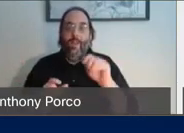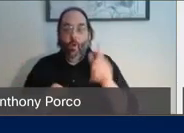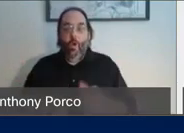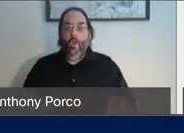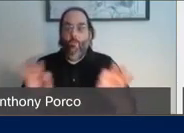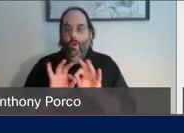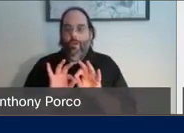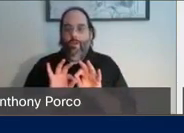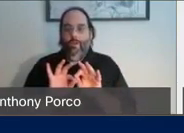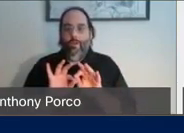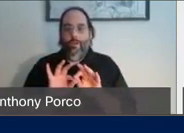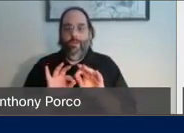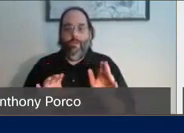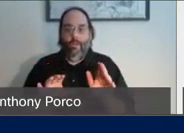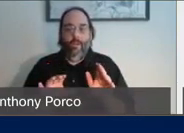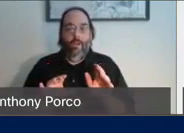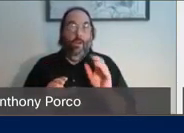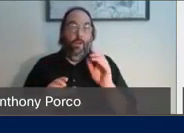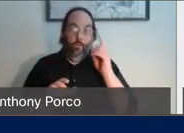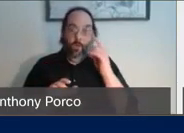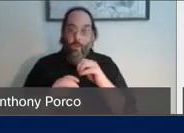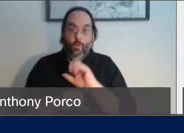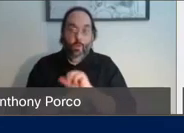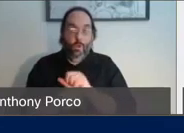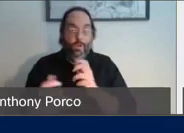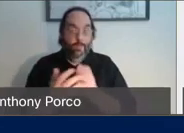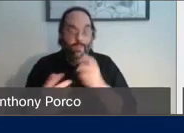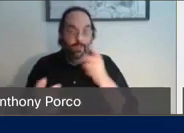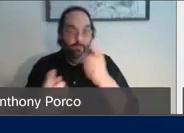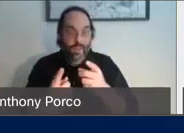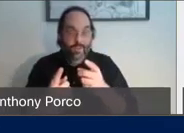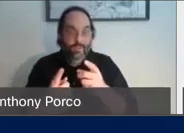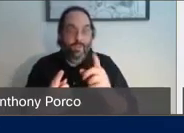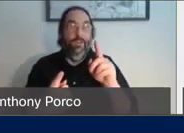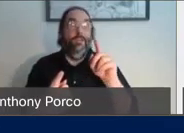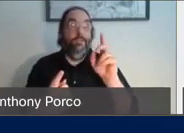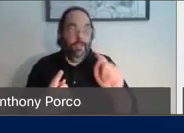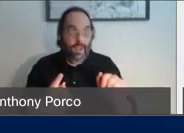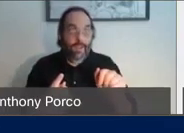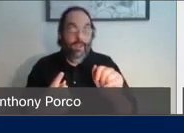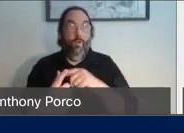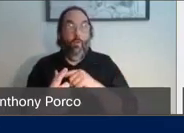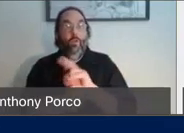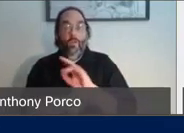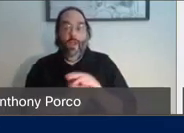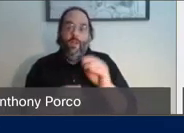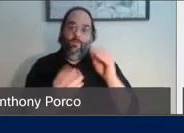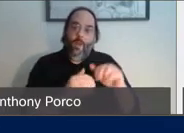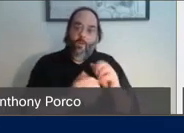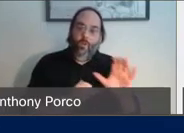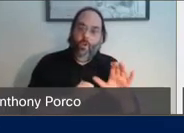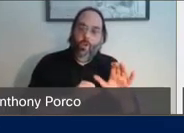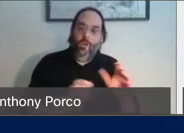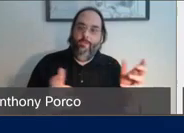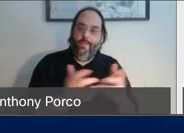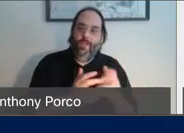So whenever you wonder how your work aligns to the mission, it's because that data is what we use to then inform how we're doing in alignment with our